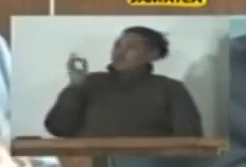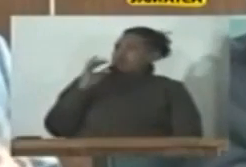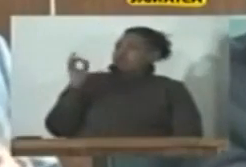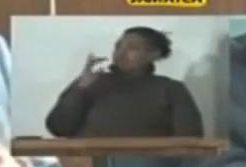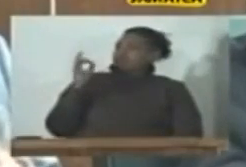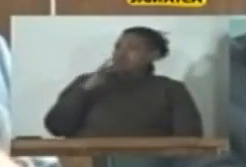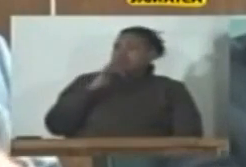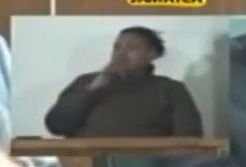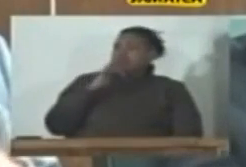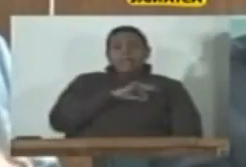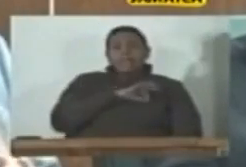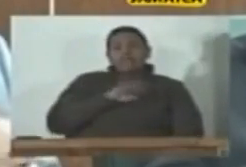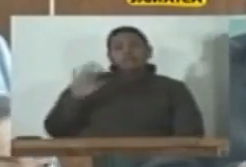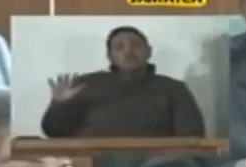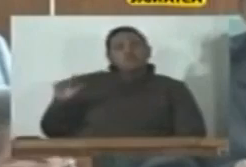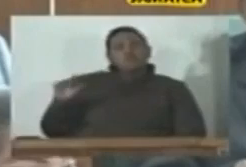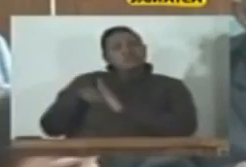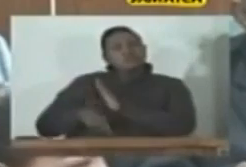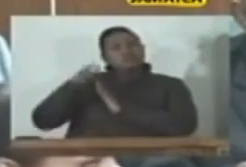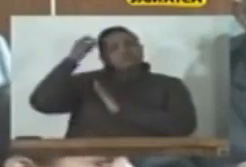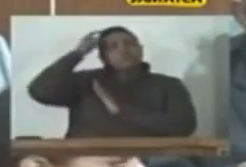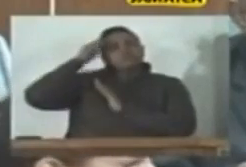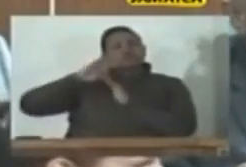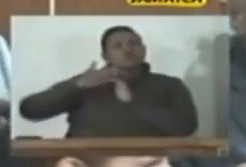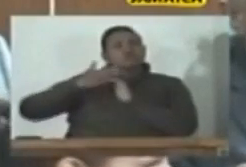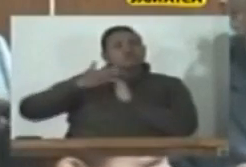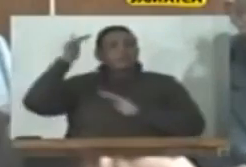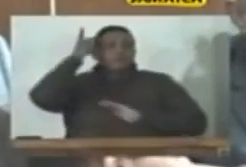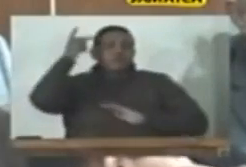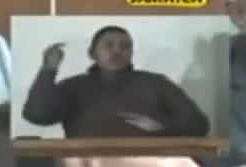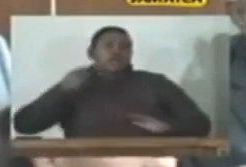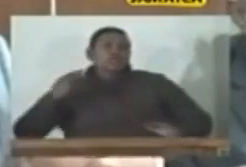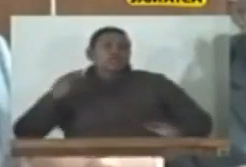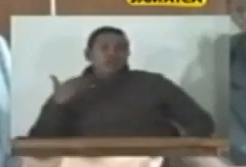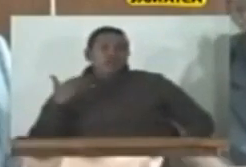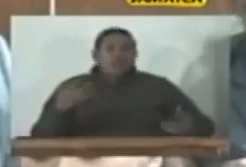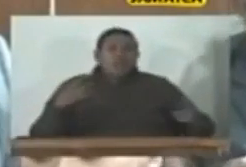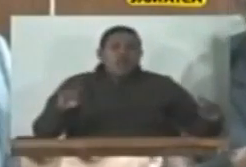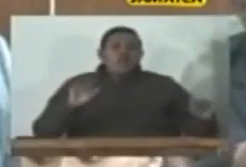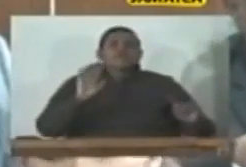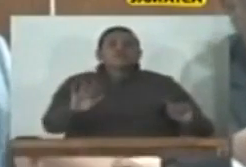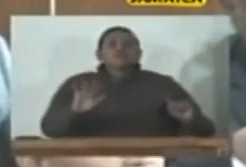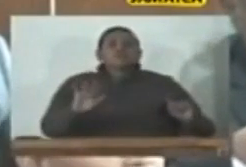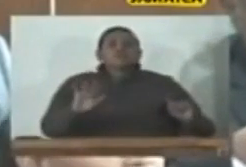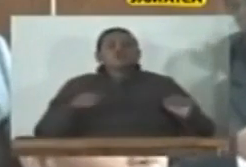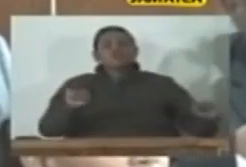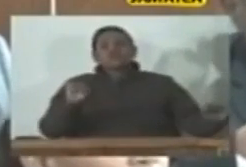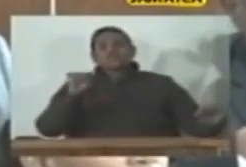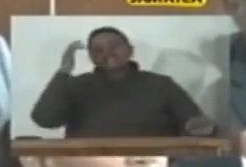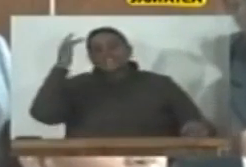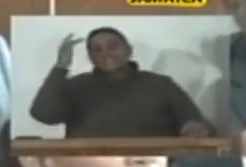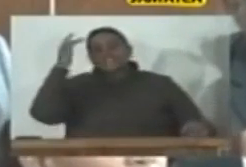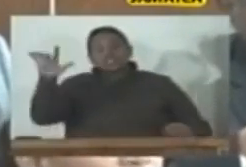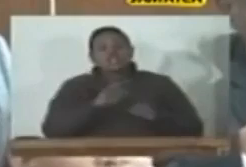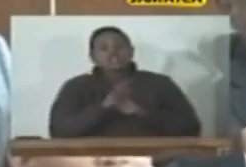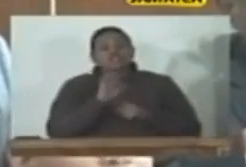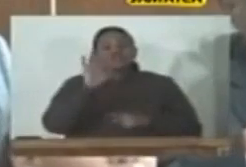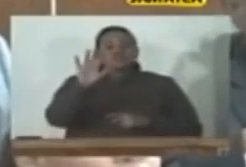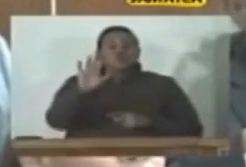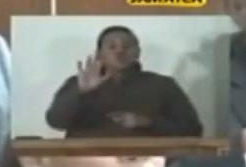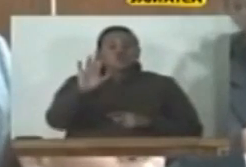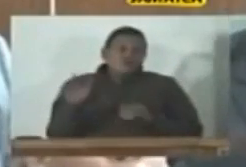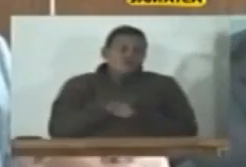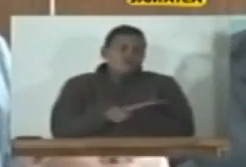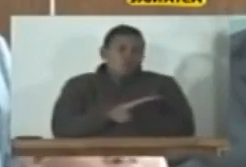history, your strategic intelligence, your unwavering commitment to national development, and of course,